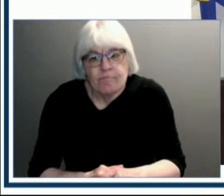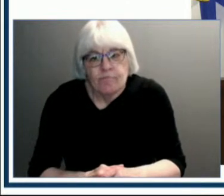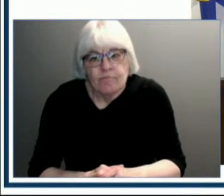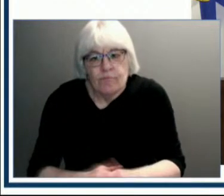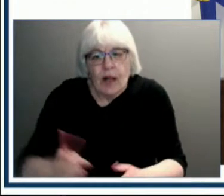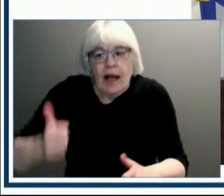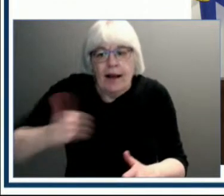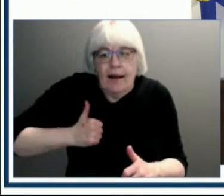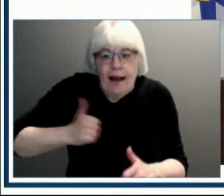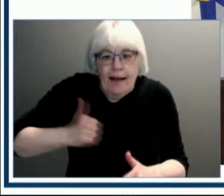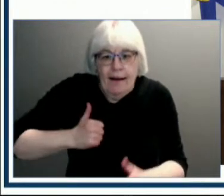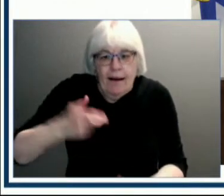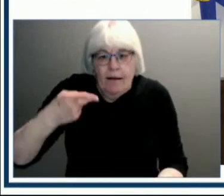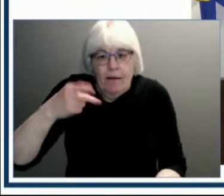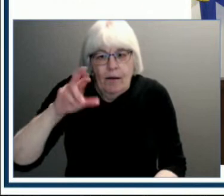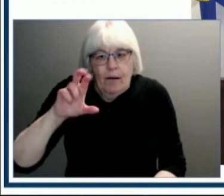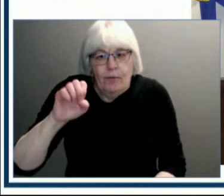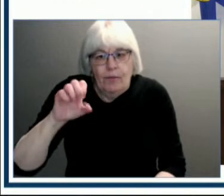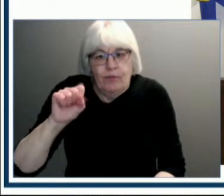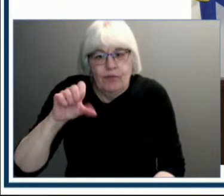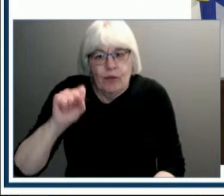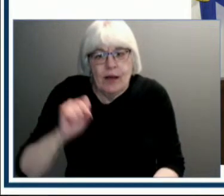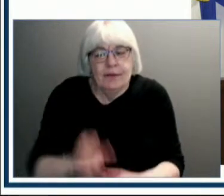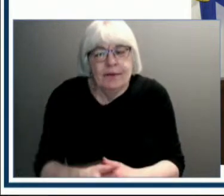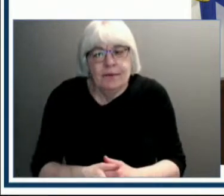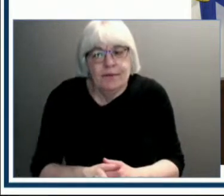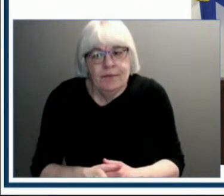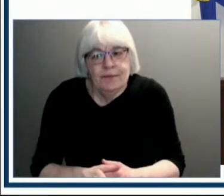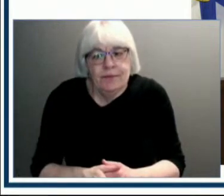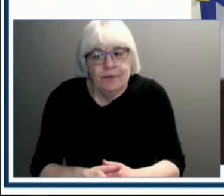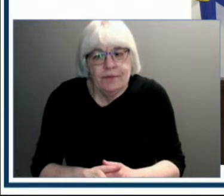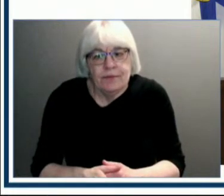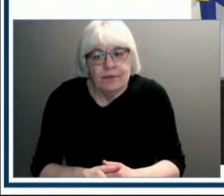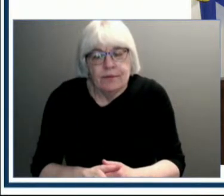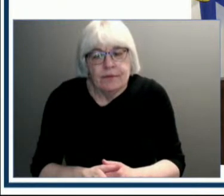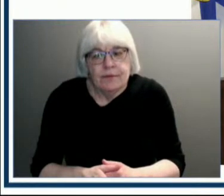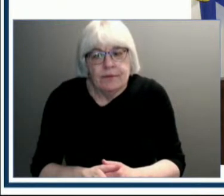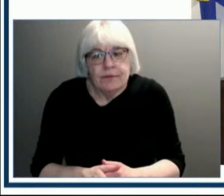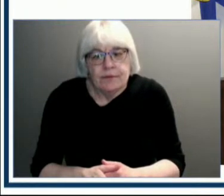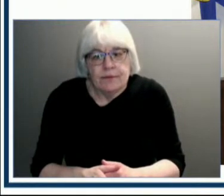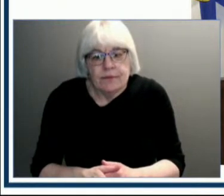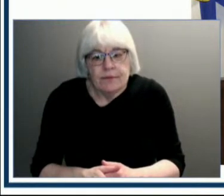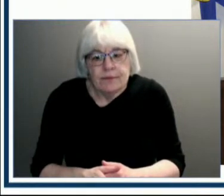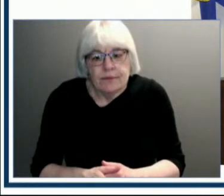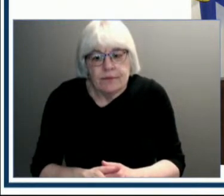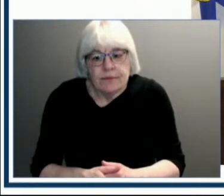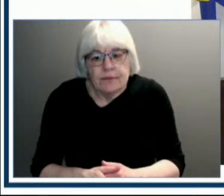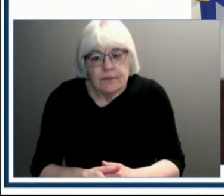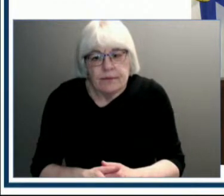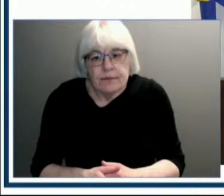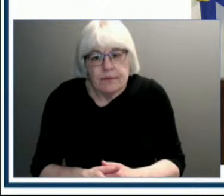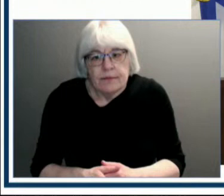Actually, Danielle's replaced by Michael Tutton from the Canadian Press today, so I can take it if you like.